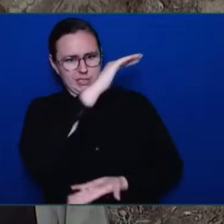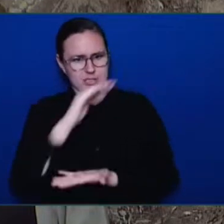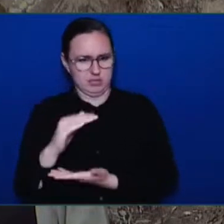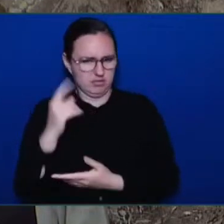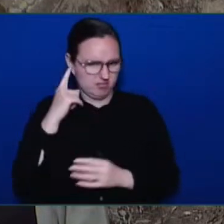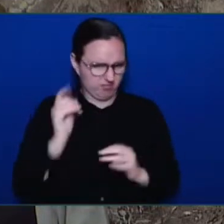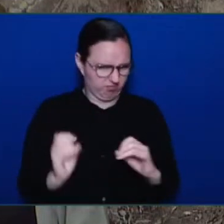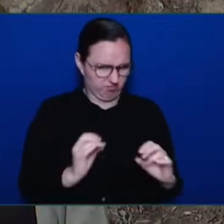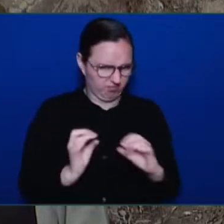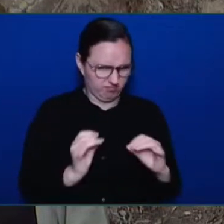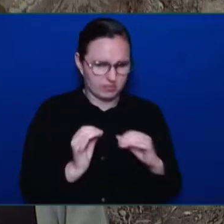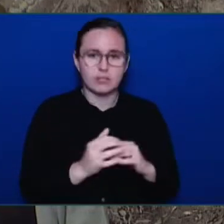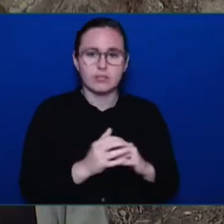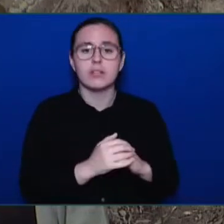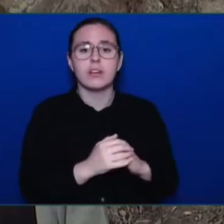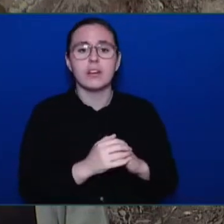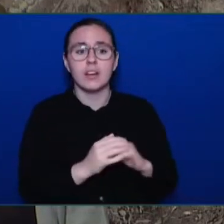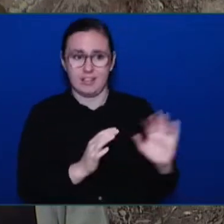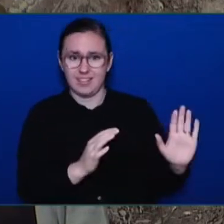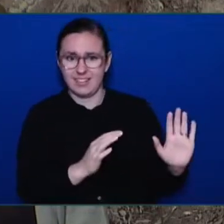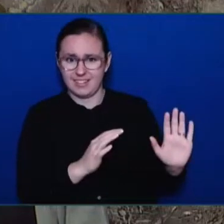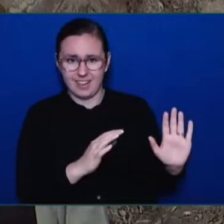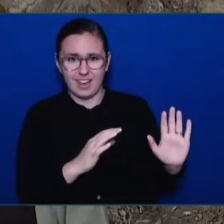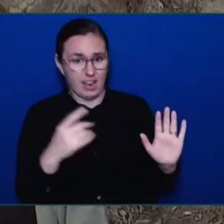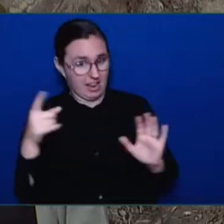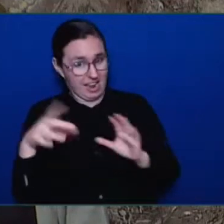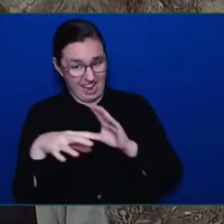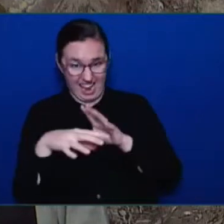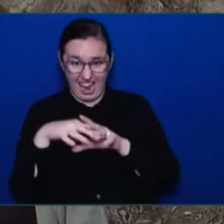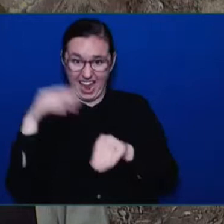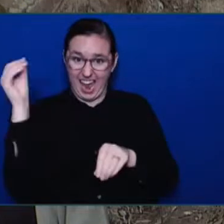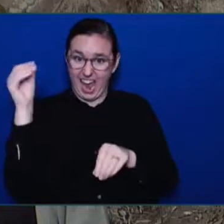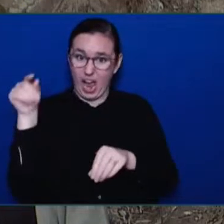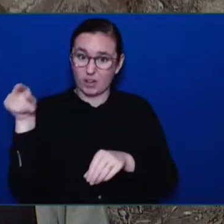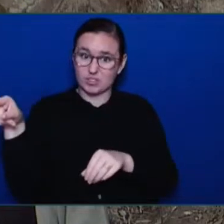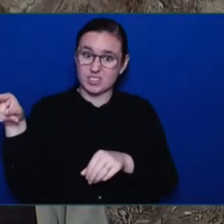independent measurement of the Canadian Institute for Health Information, and our own,